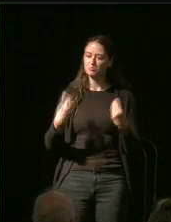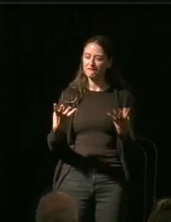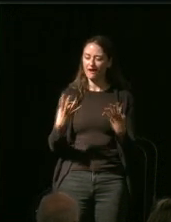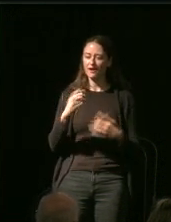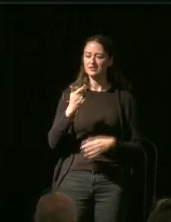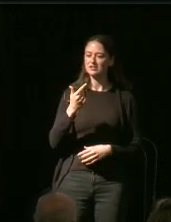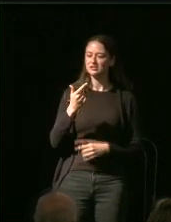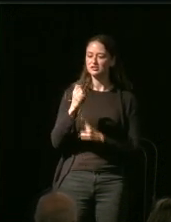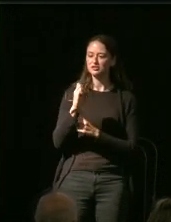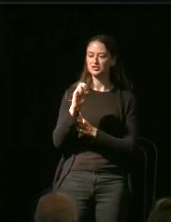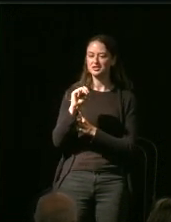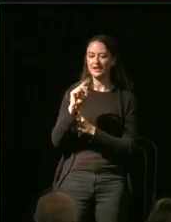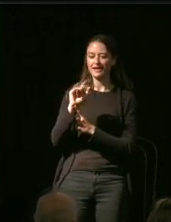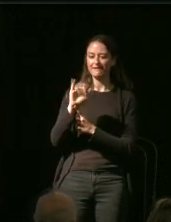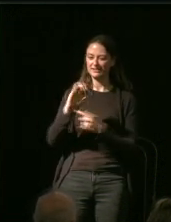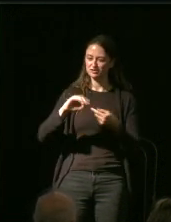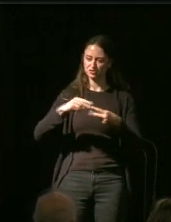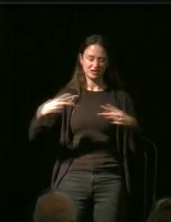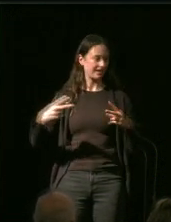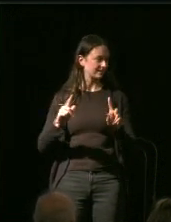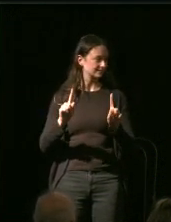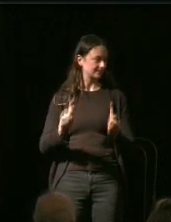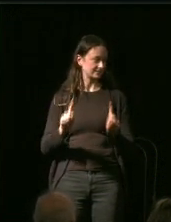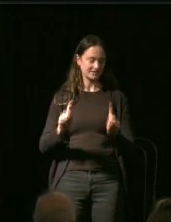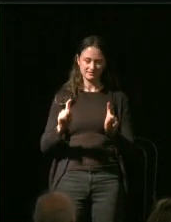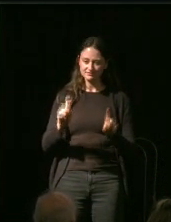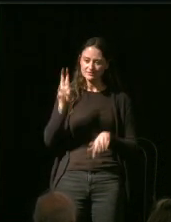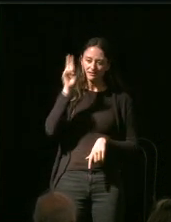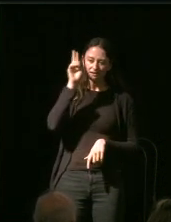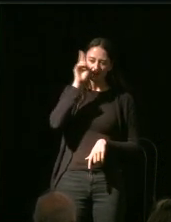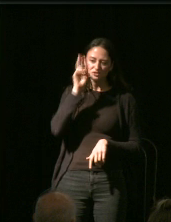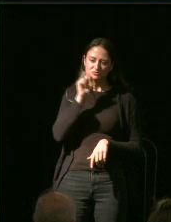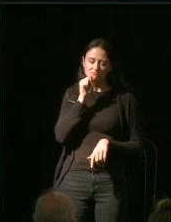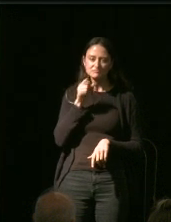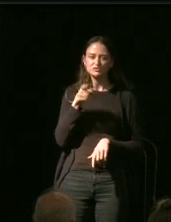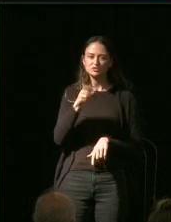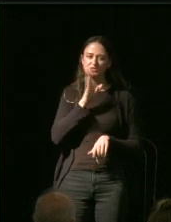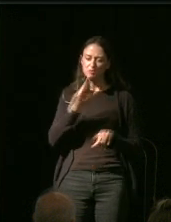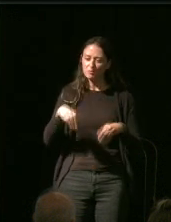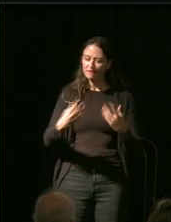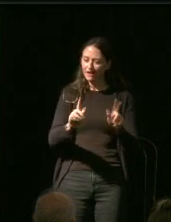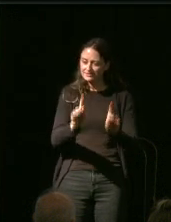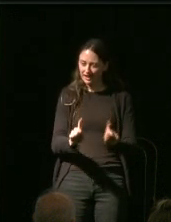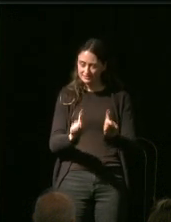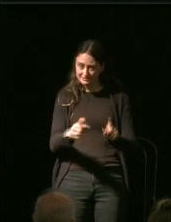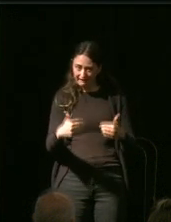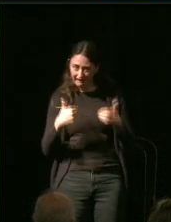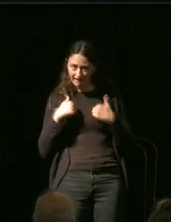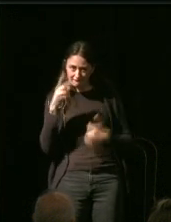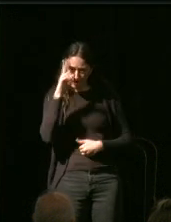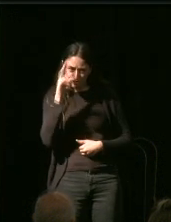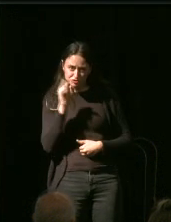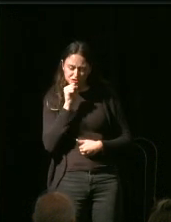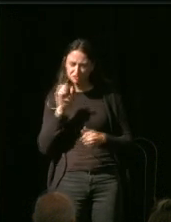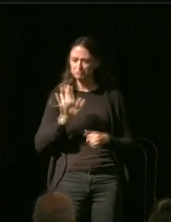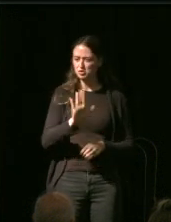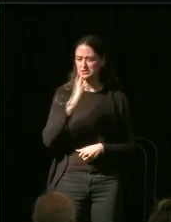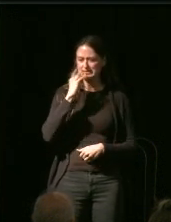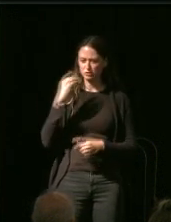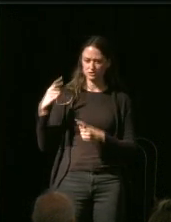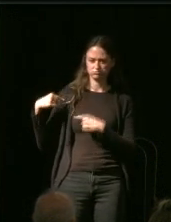speak today about the importance and process of genetic testing for Usher syndrome. So please help me welcome